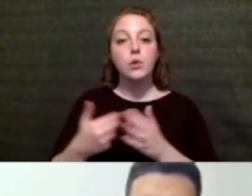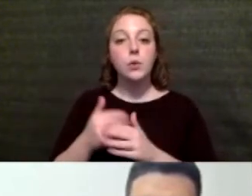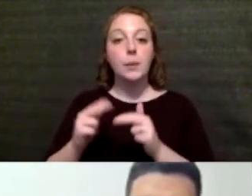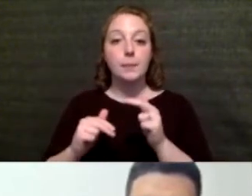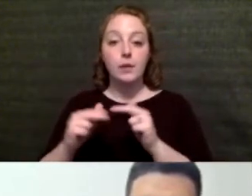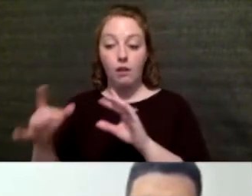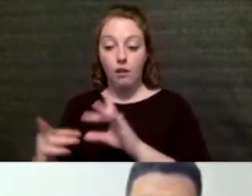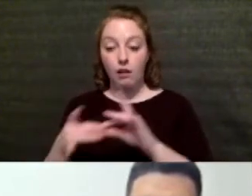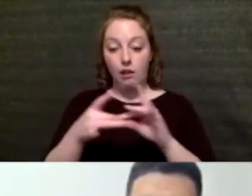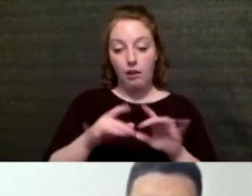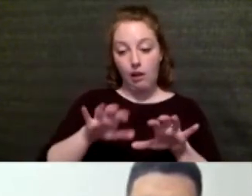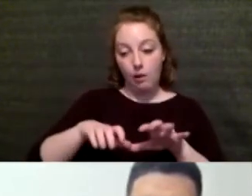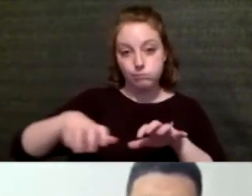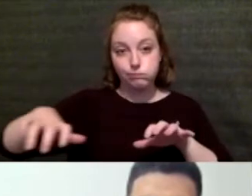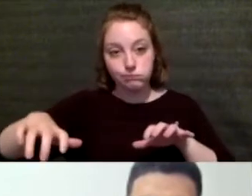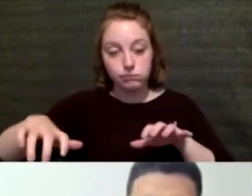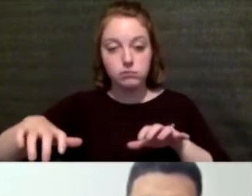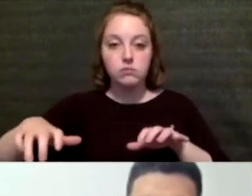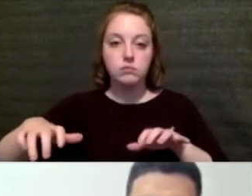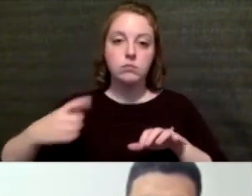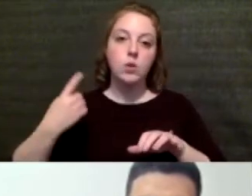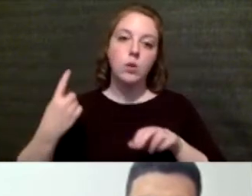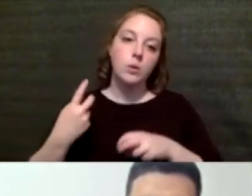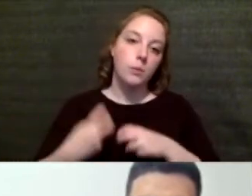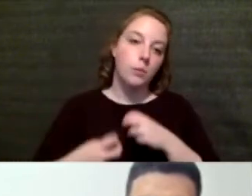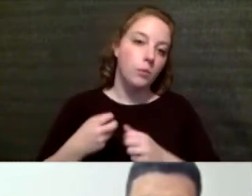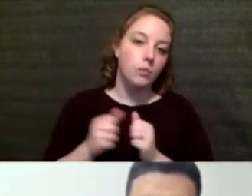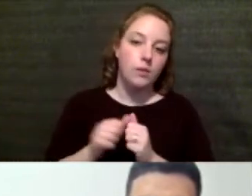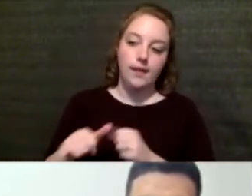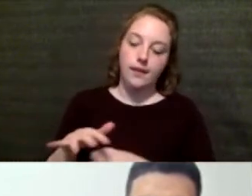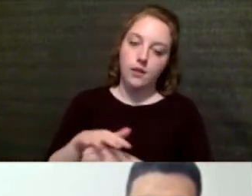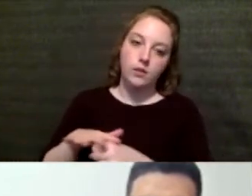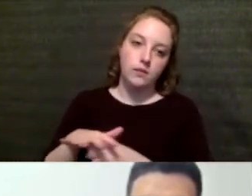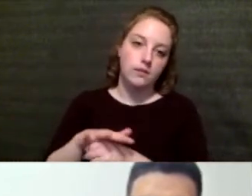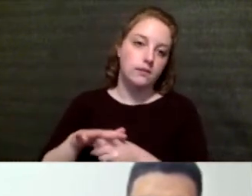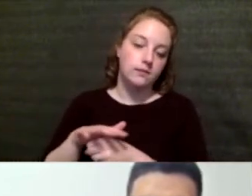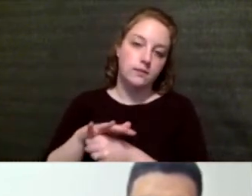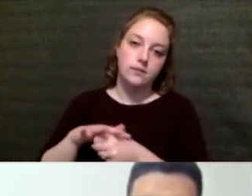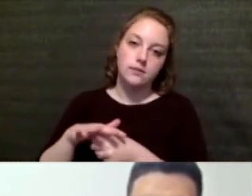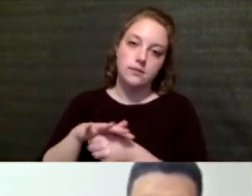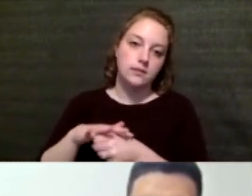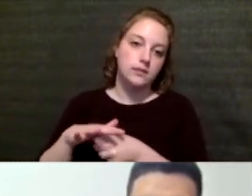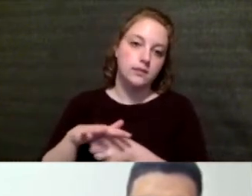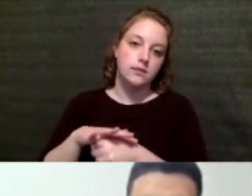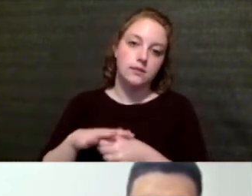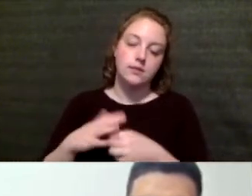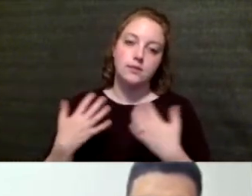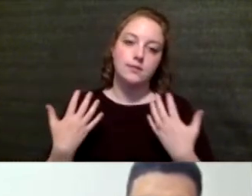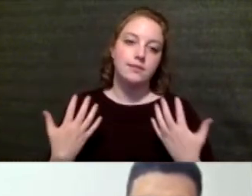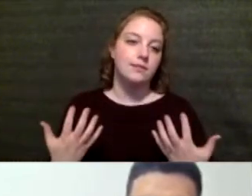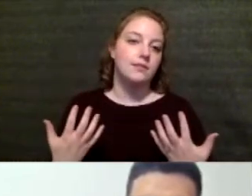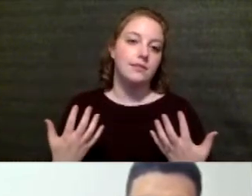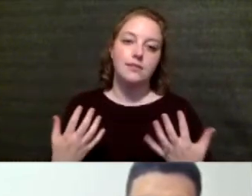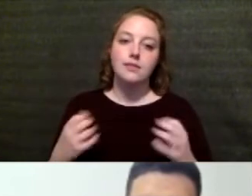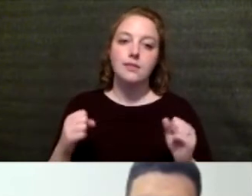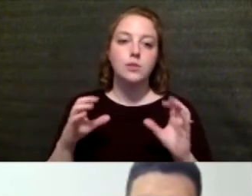original piece. And there were always issues around that area of the school. Um, so I think if we focus on the